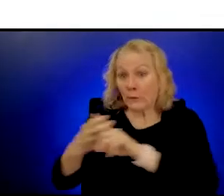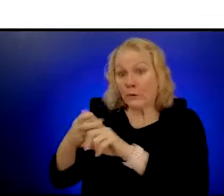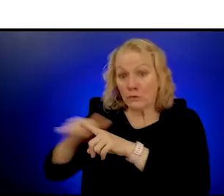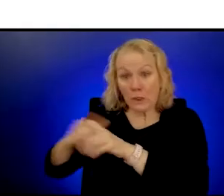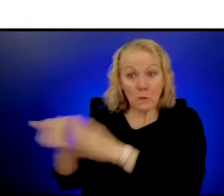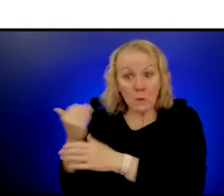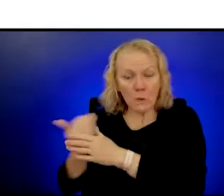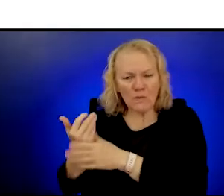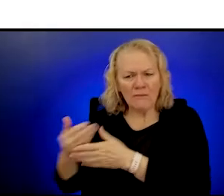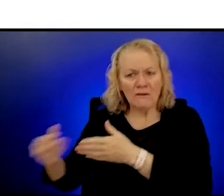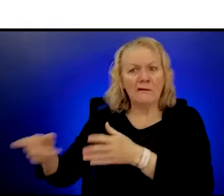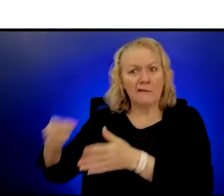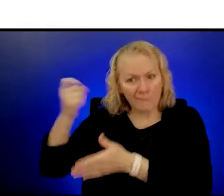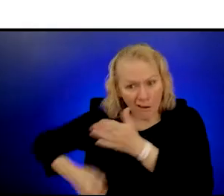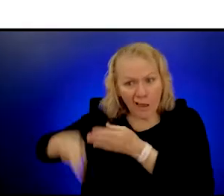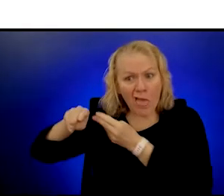new hires.